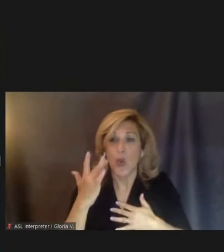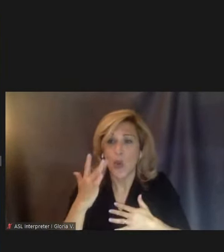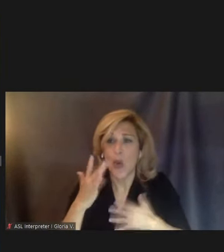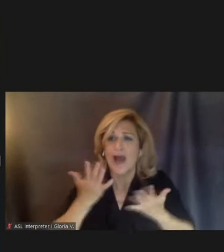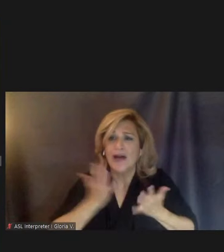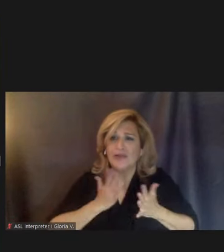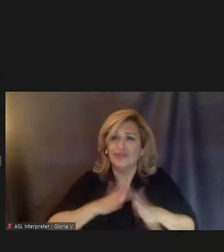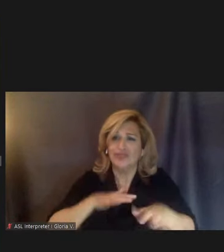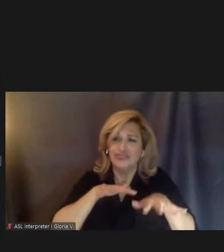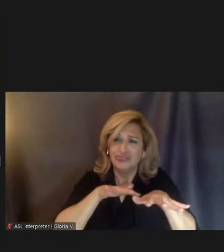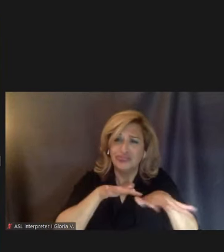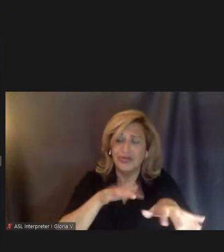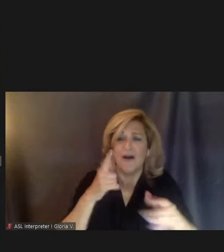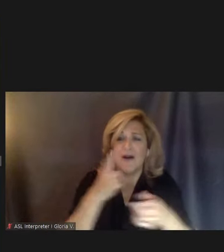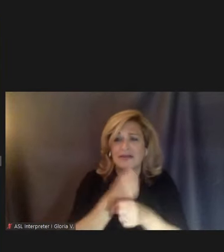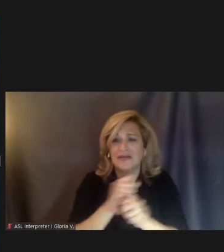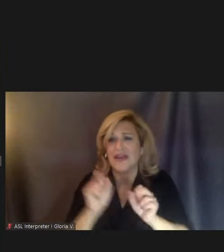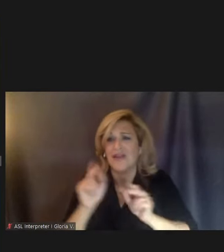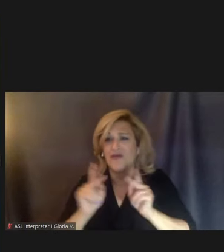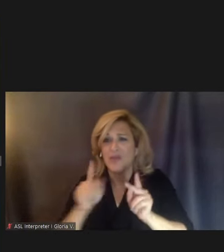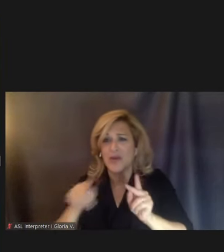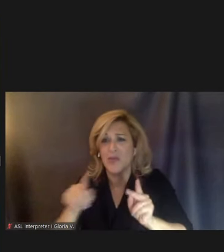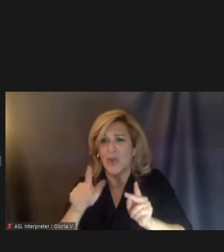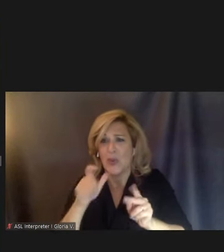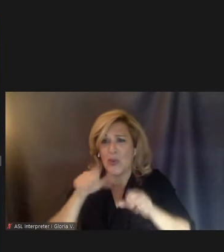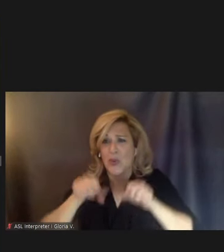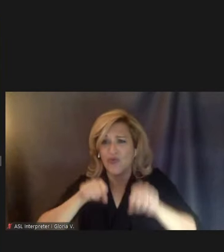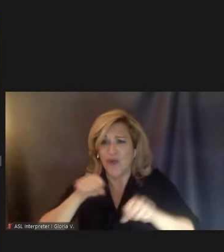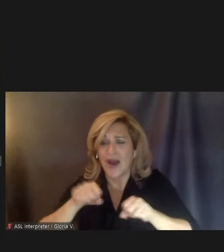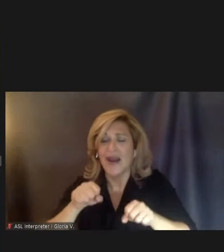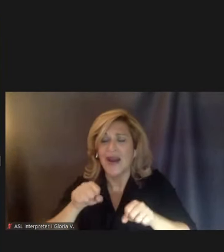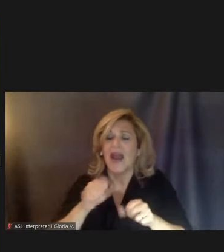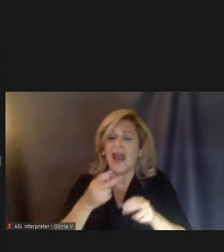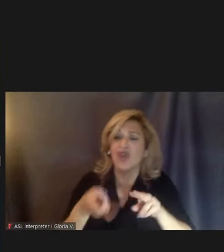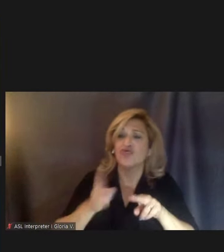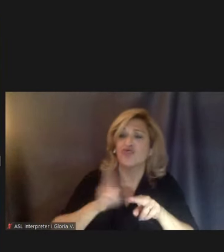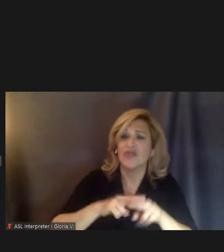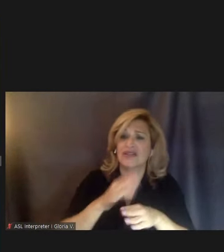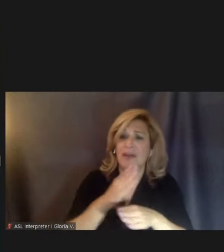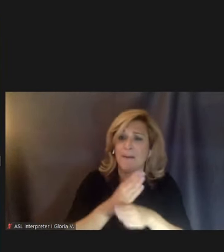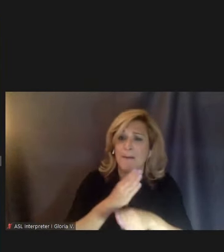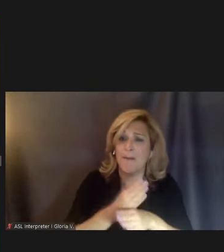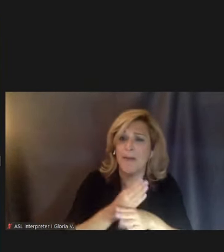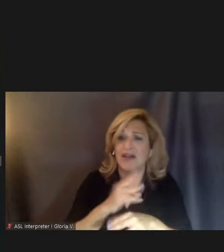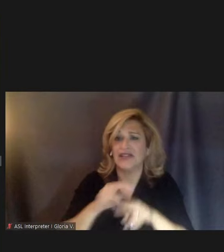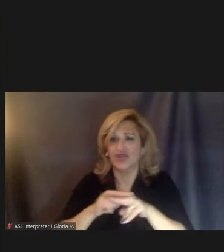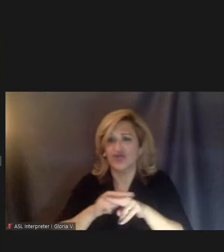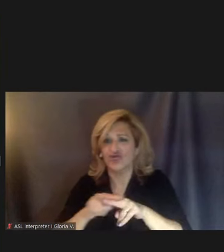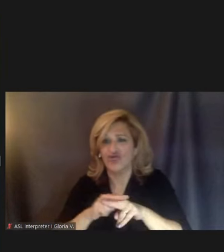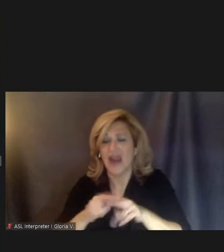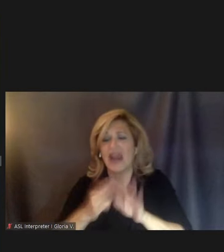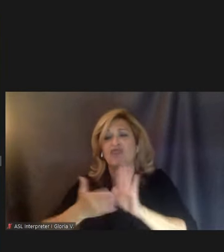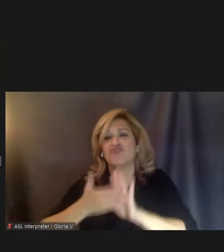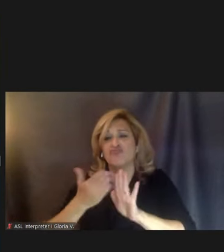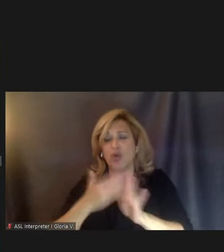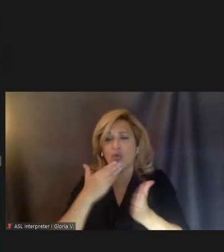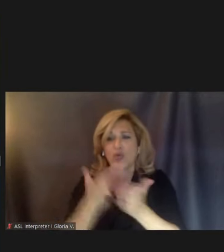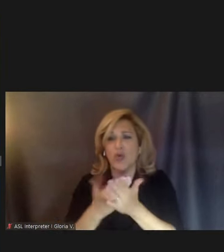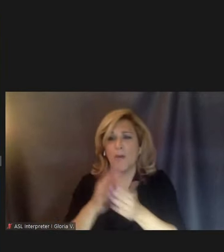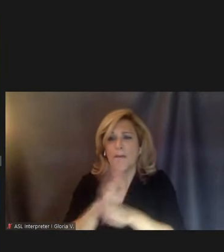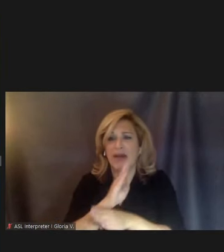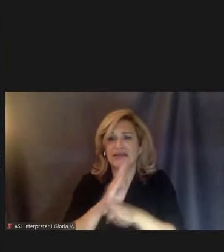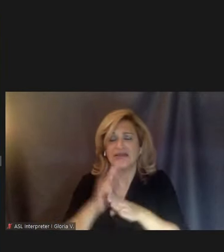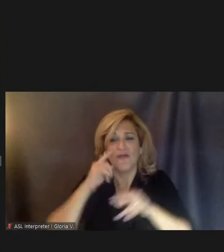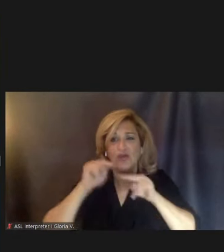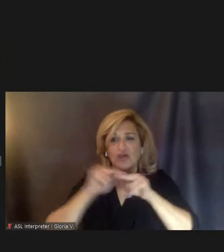pedestrians and cyclists, increasing subway and bus ridership, and generating revenue for mass transit. 14 years later,